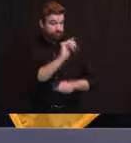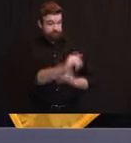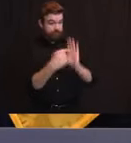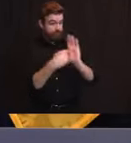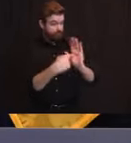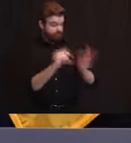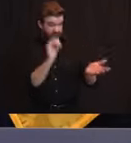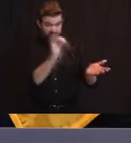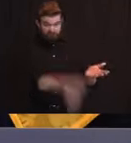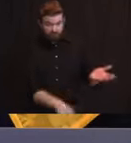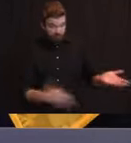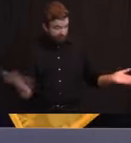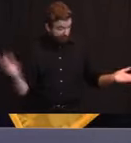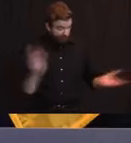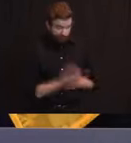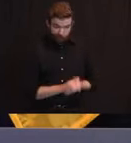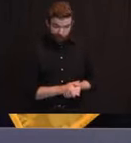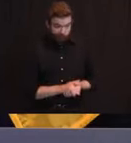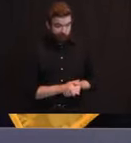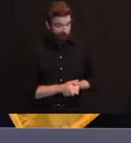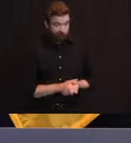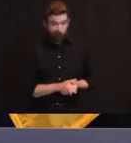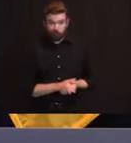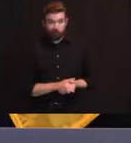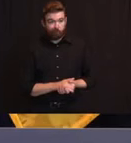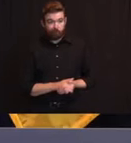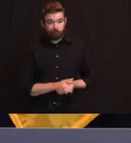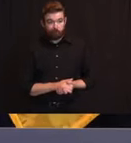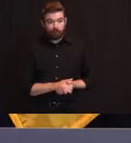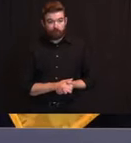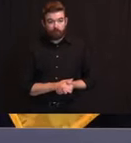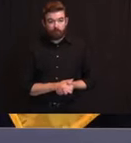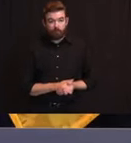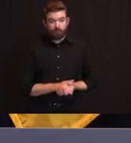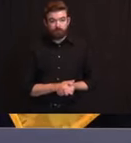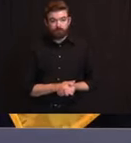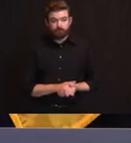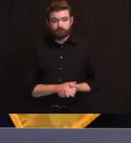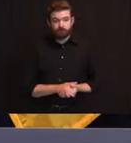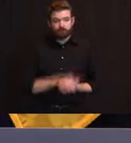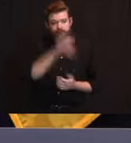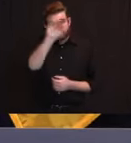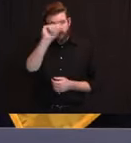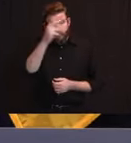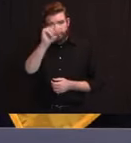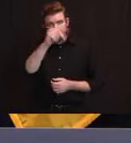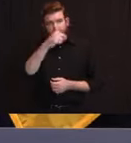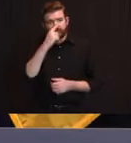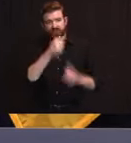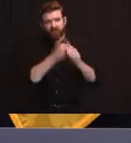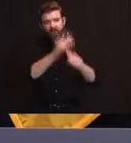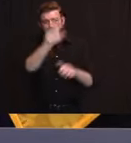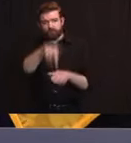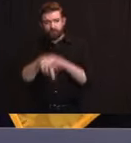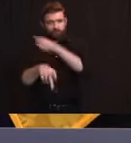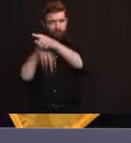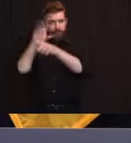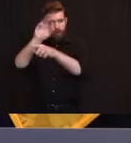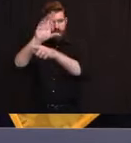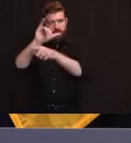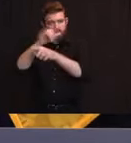jumping off point. Corey, I want to make sure Mahan, you're going to follow up with Corey on this question? We will get back to you with a more specific,